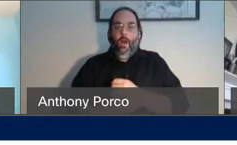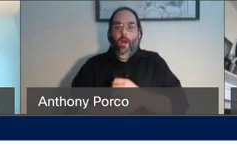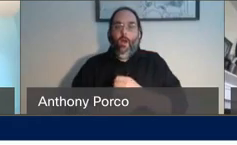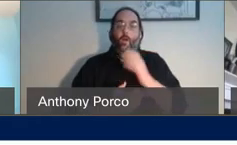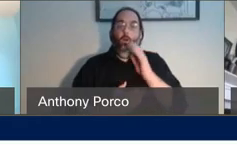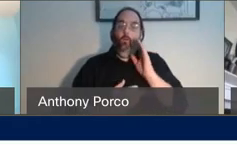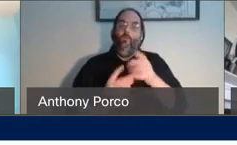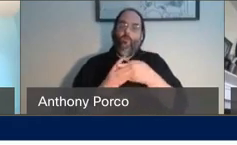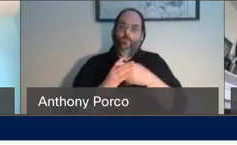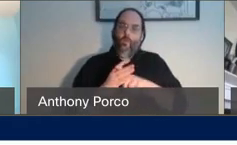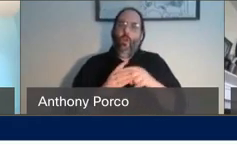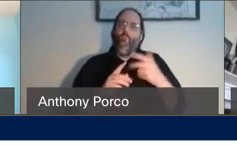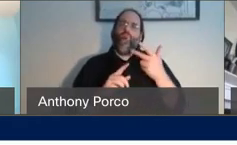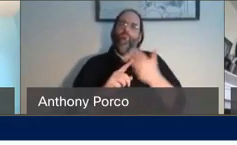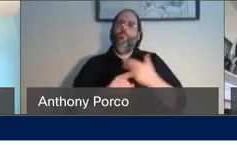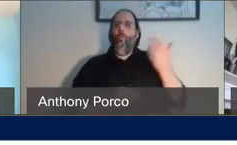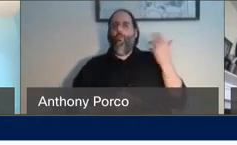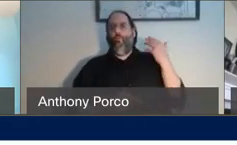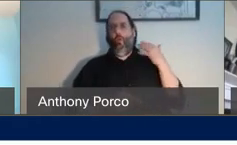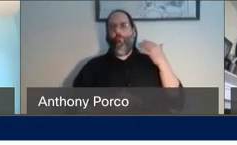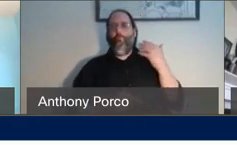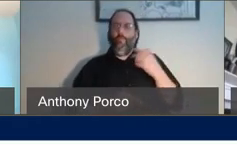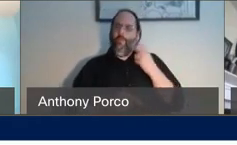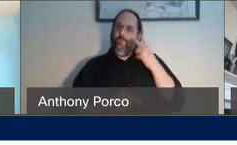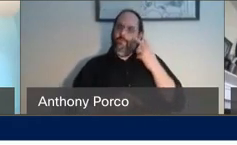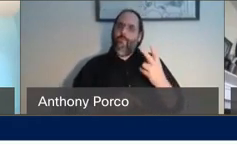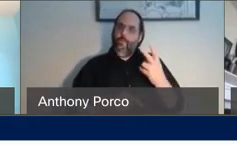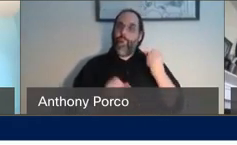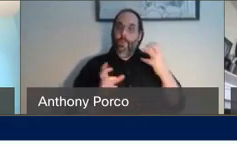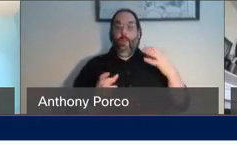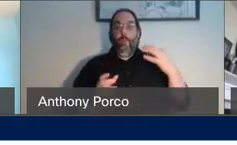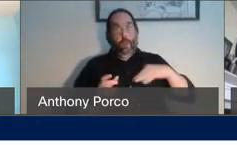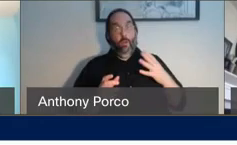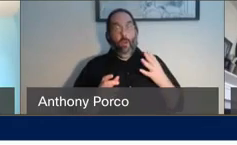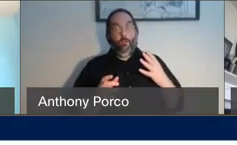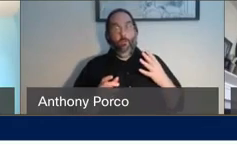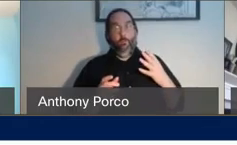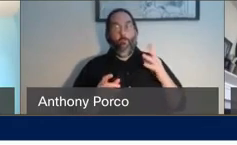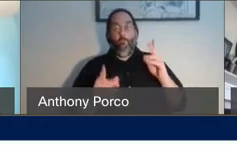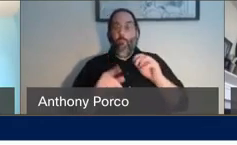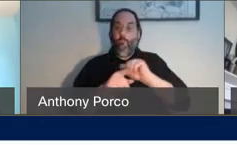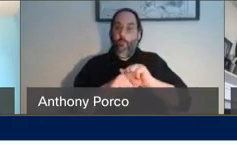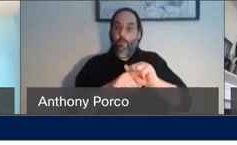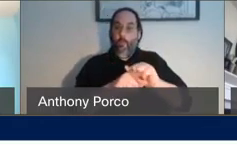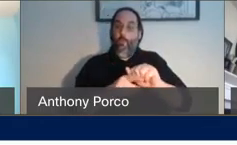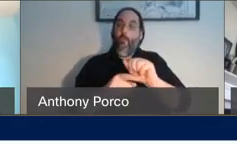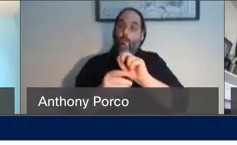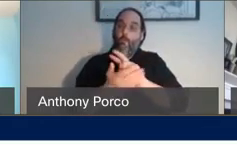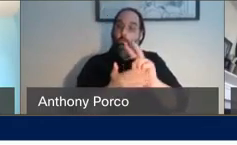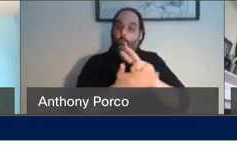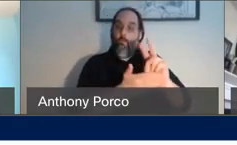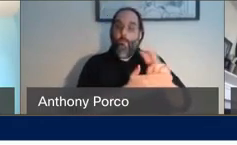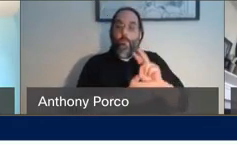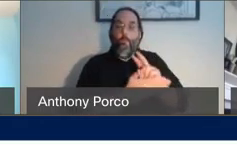this 3 months ago, and we see a lot of advantages of people attending these trainings, and we